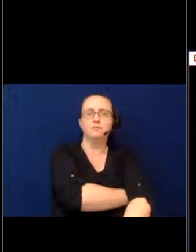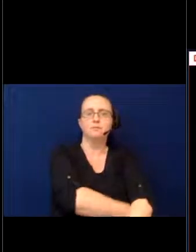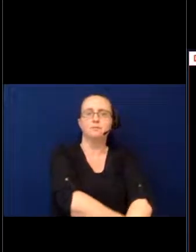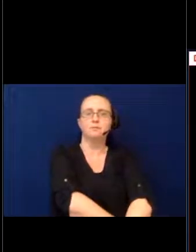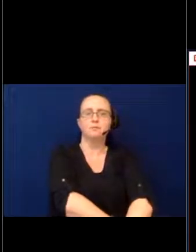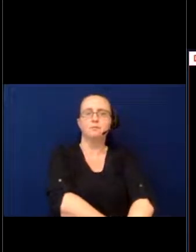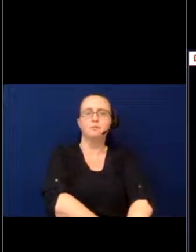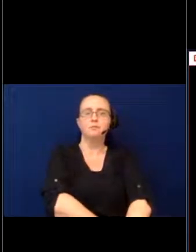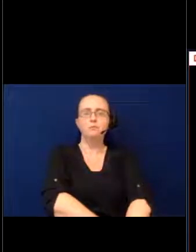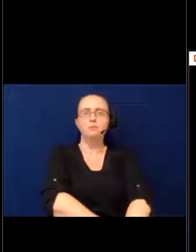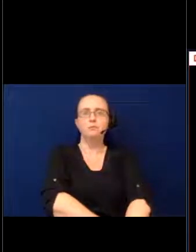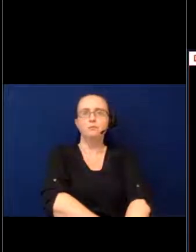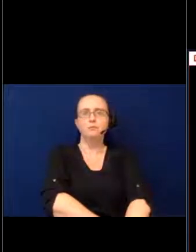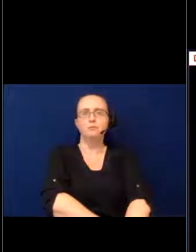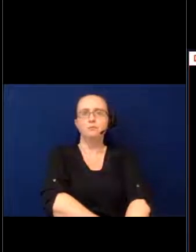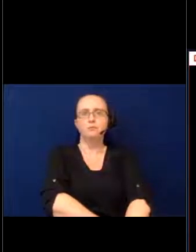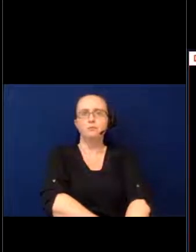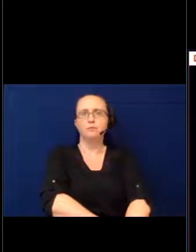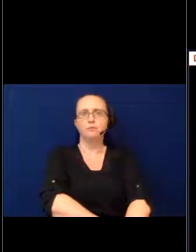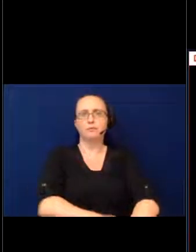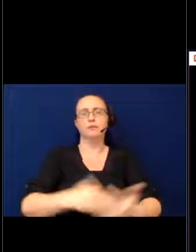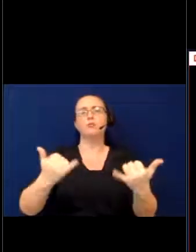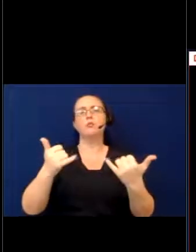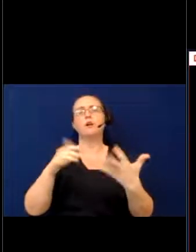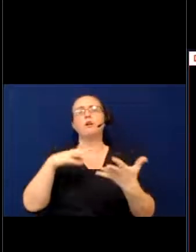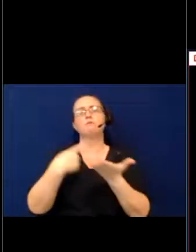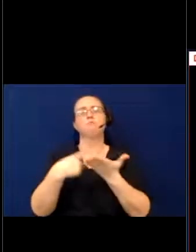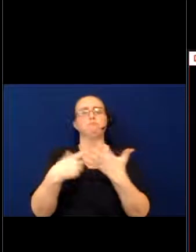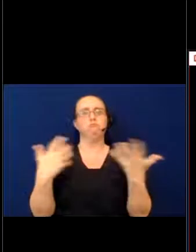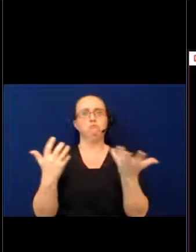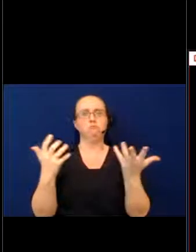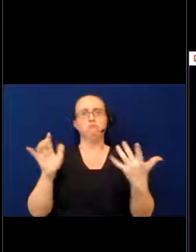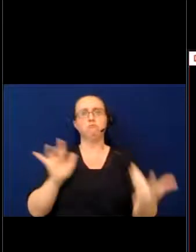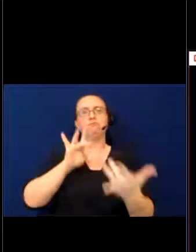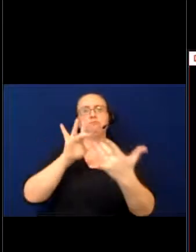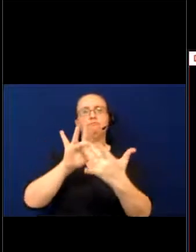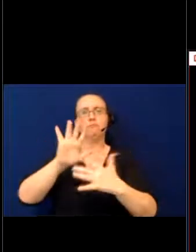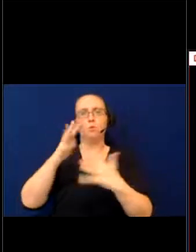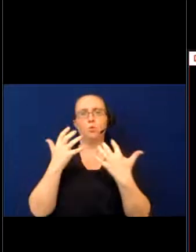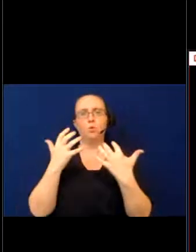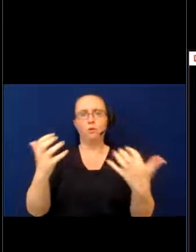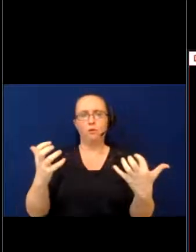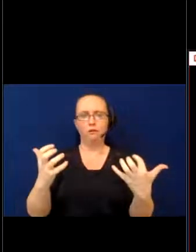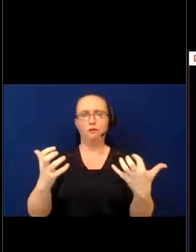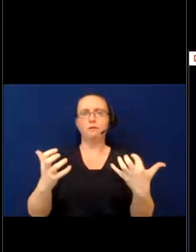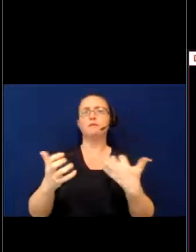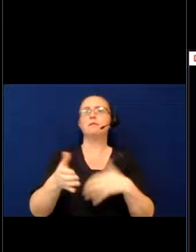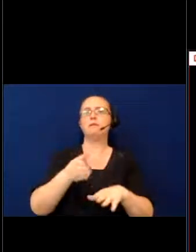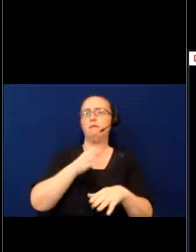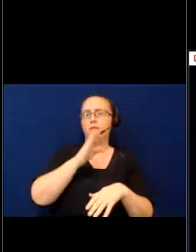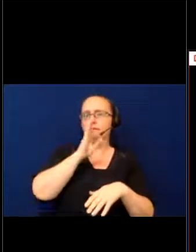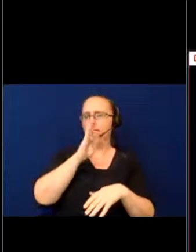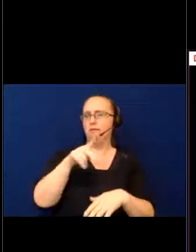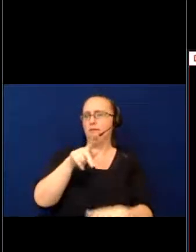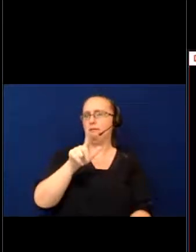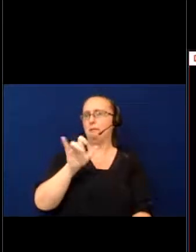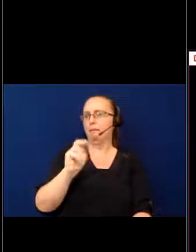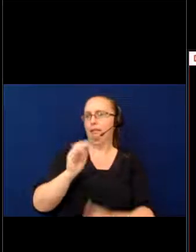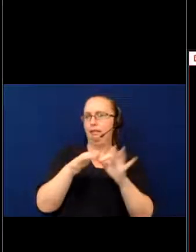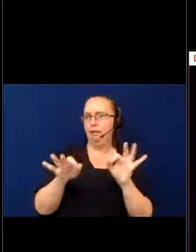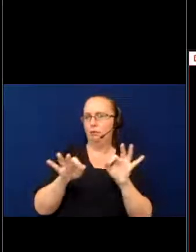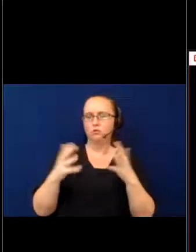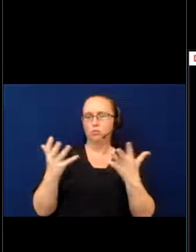Today, we're going to talk about reaching your audience. We're going to talk about plain language and the elements of plain language, and then we'll have a